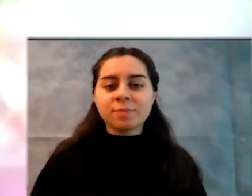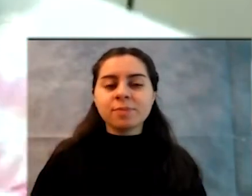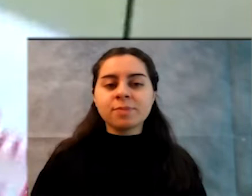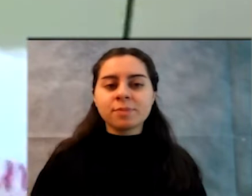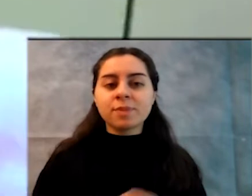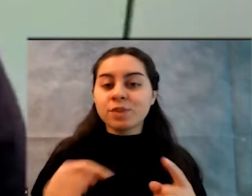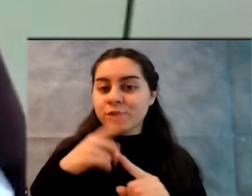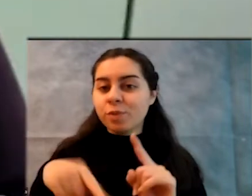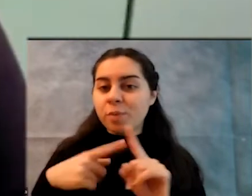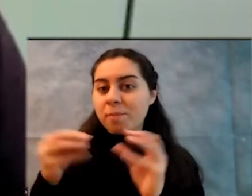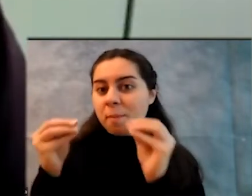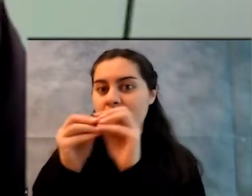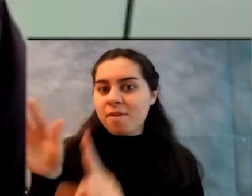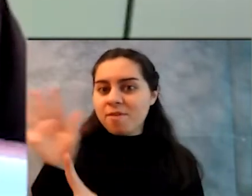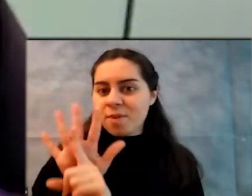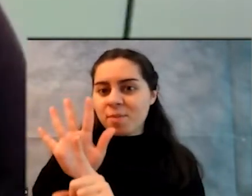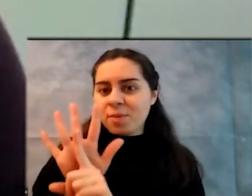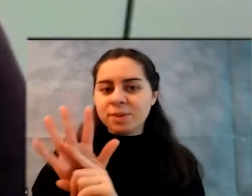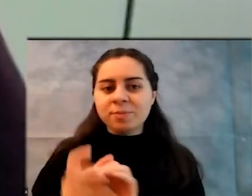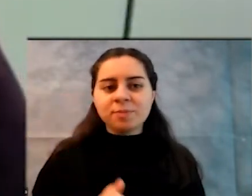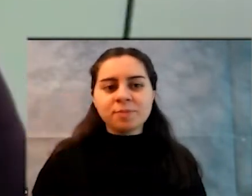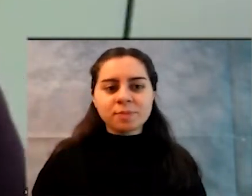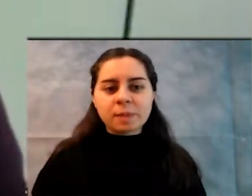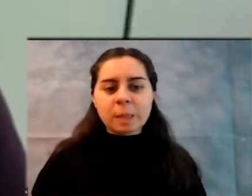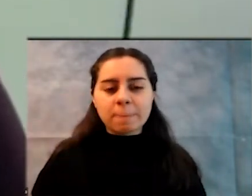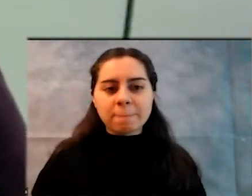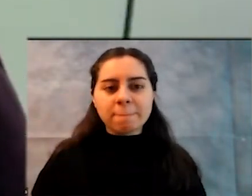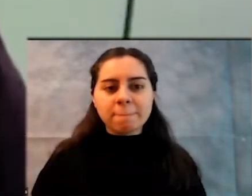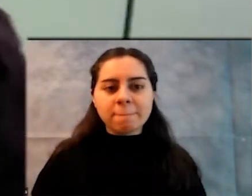most famous members of our community.